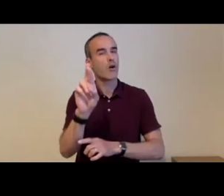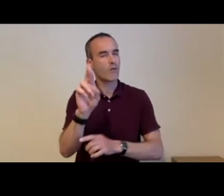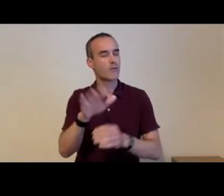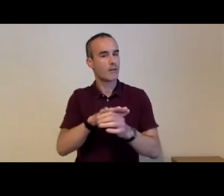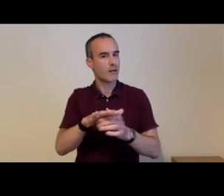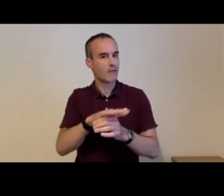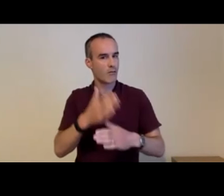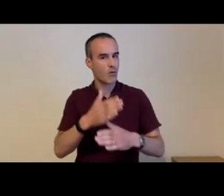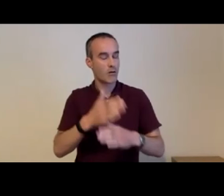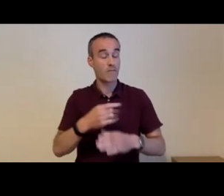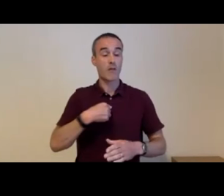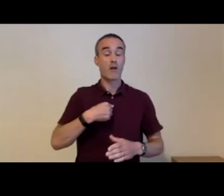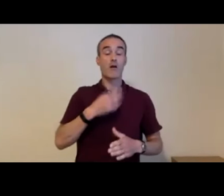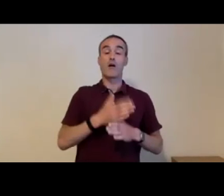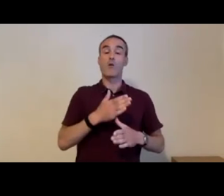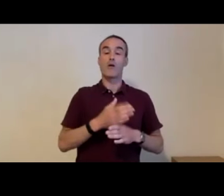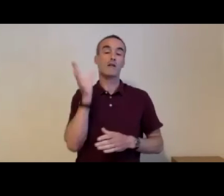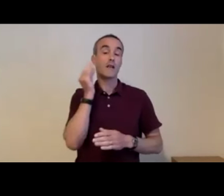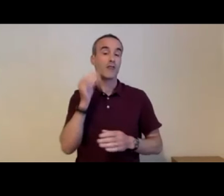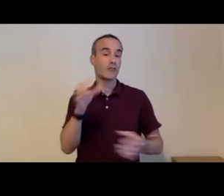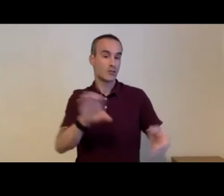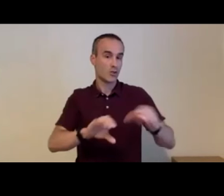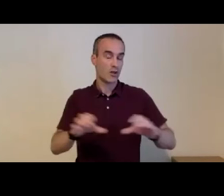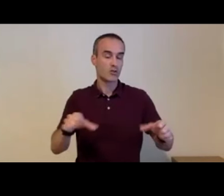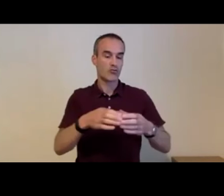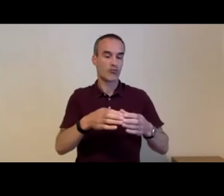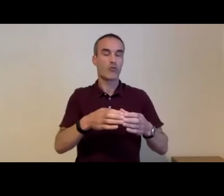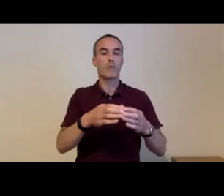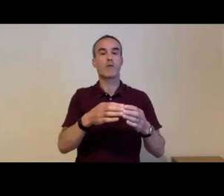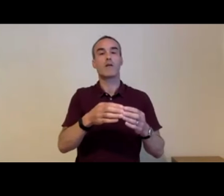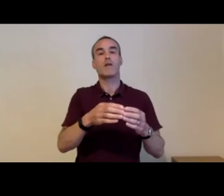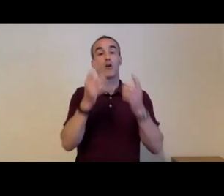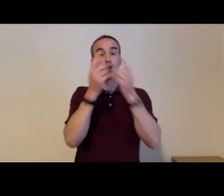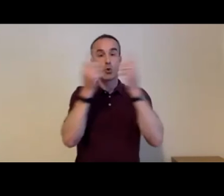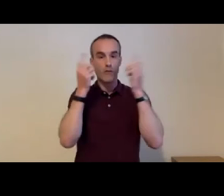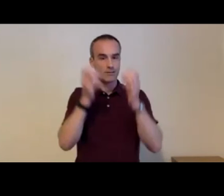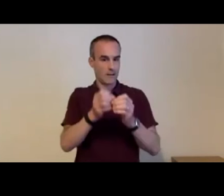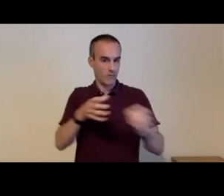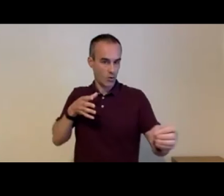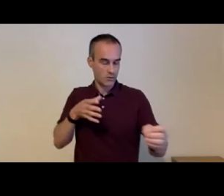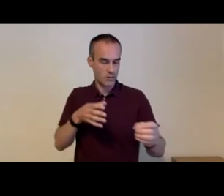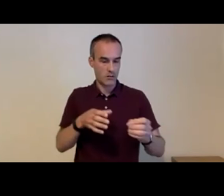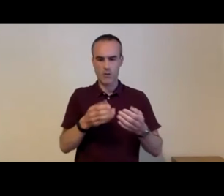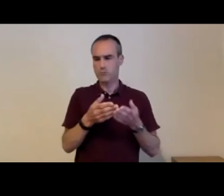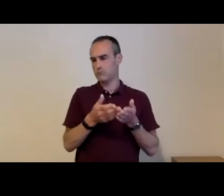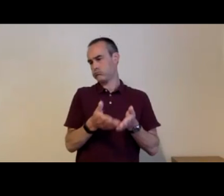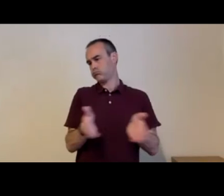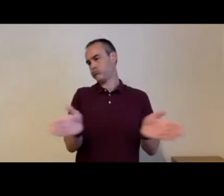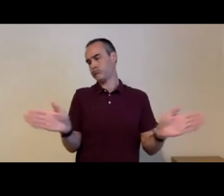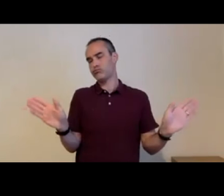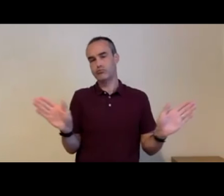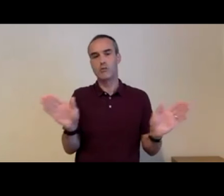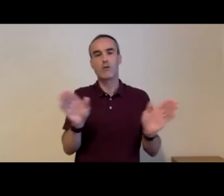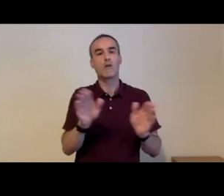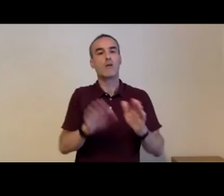I work in the Hearing Sciences group at the University of Nottingham, which is a broad spectrum, full spectrum auditory